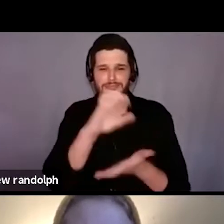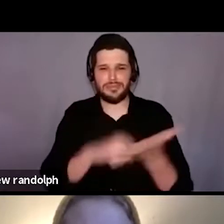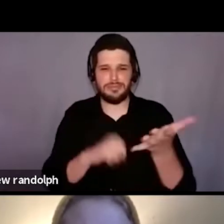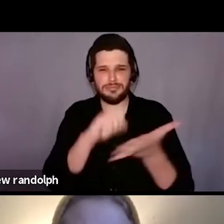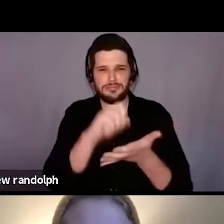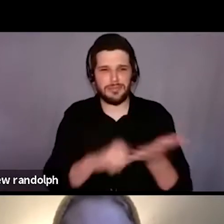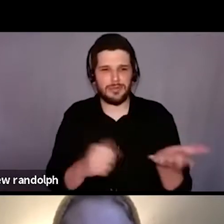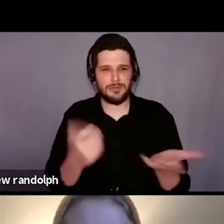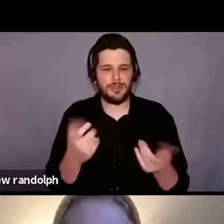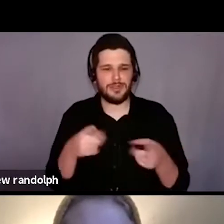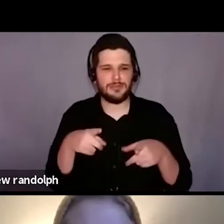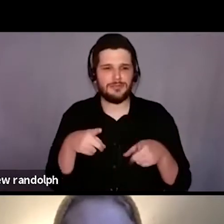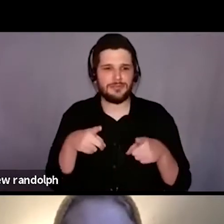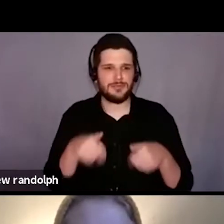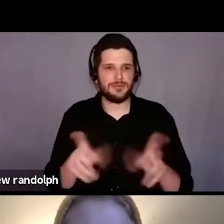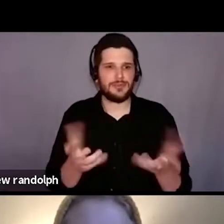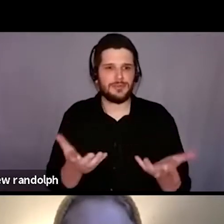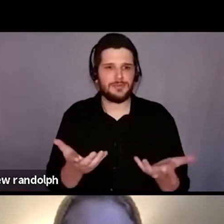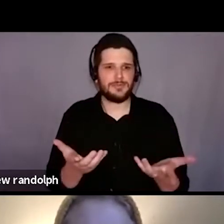while this